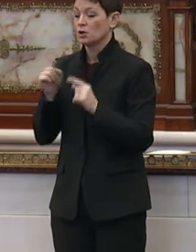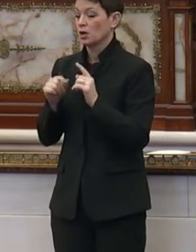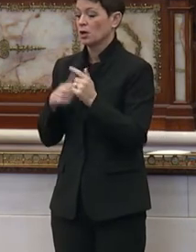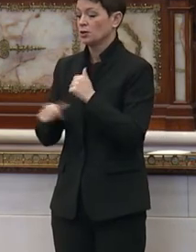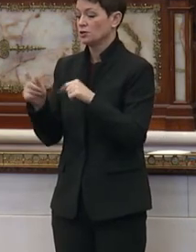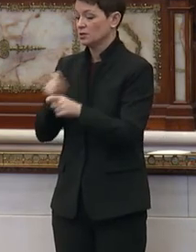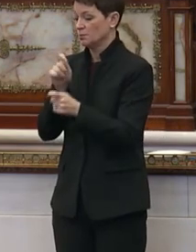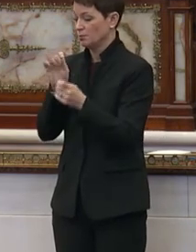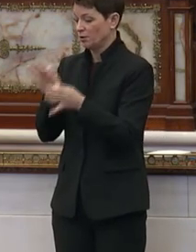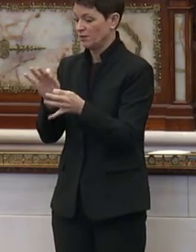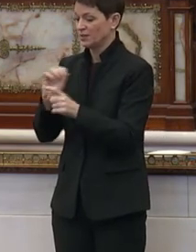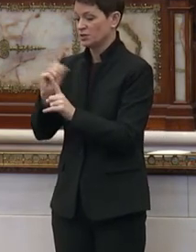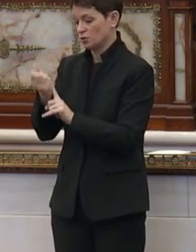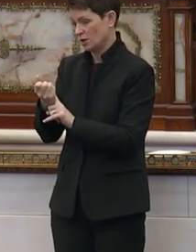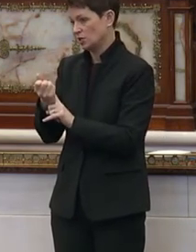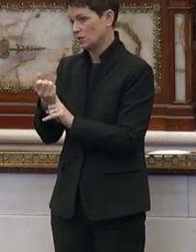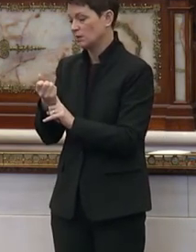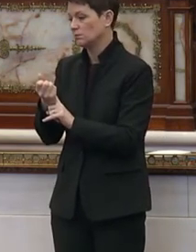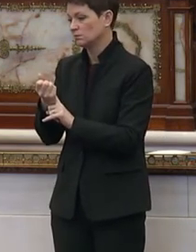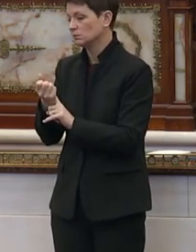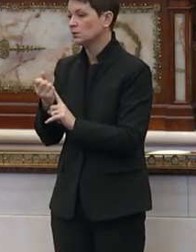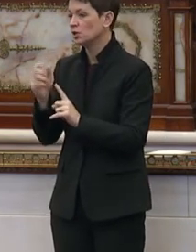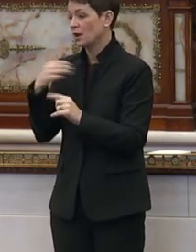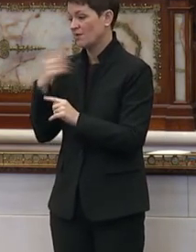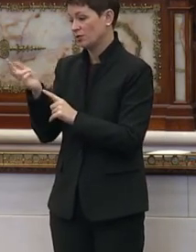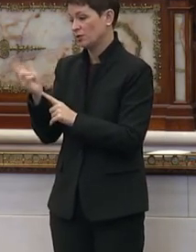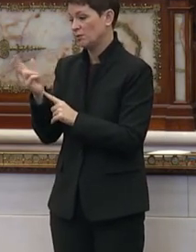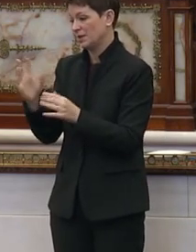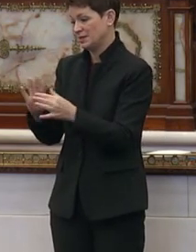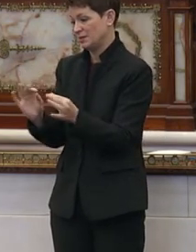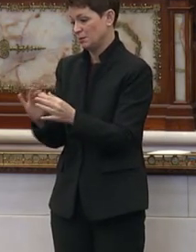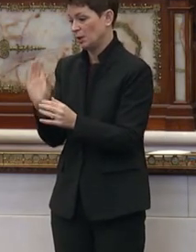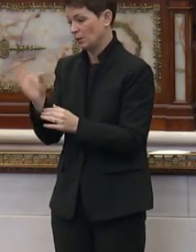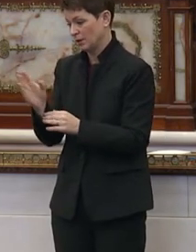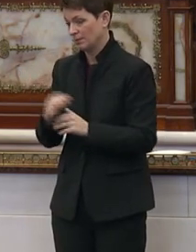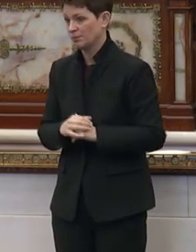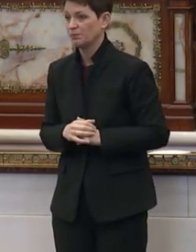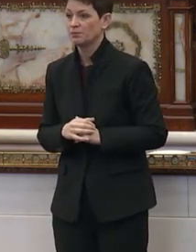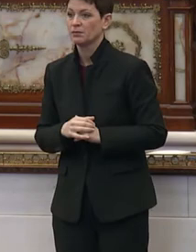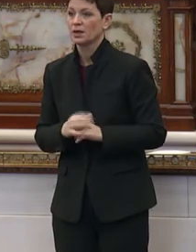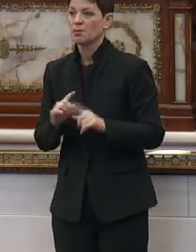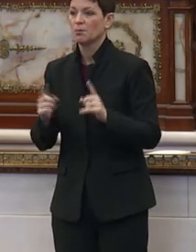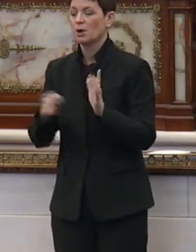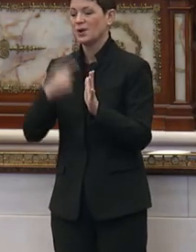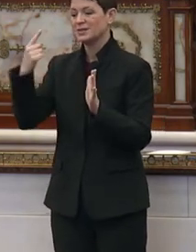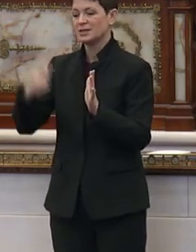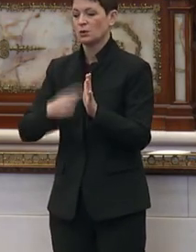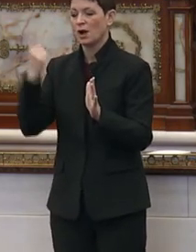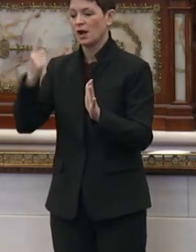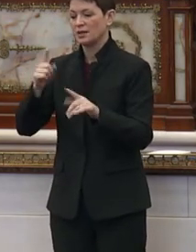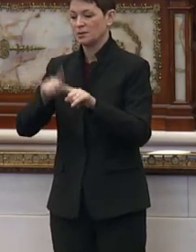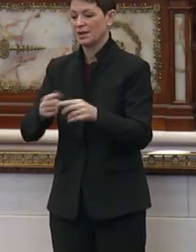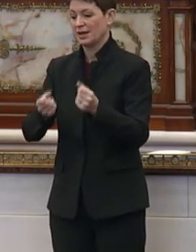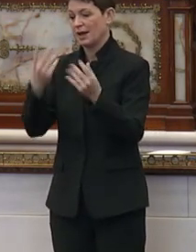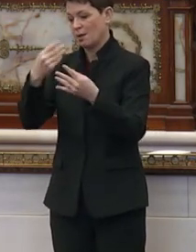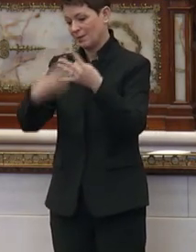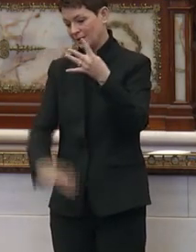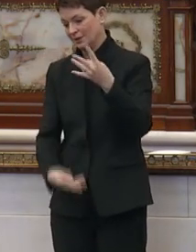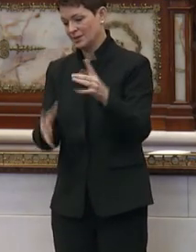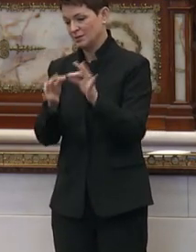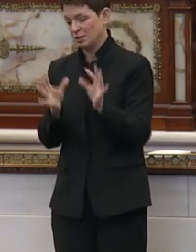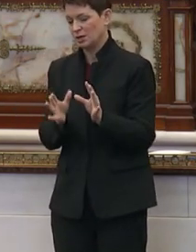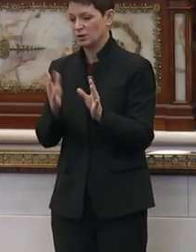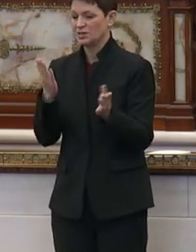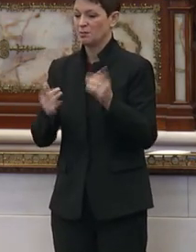ideal circumstances, which we have today, you will have 3 minutes to speak. But from time to time, based on the volume of speakers, it